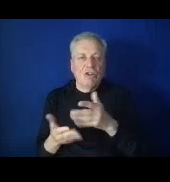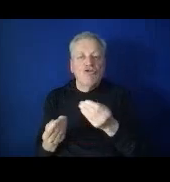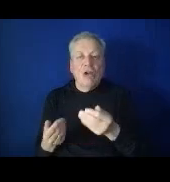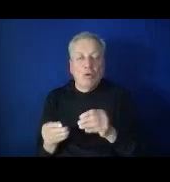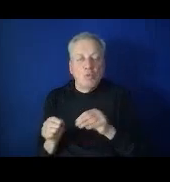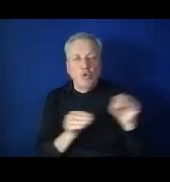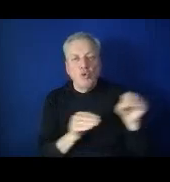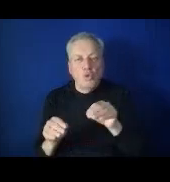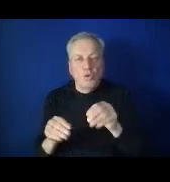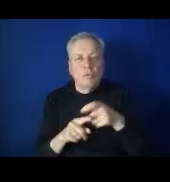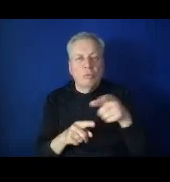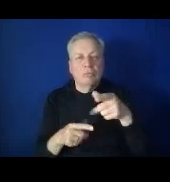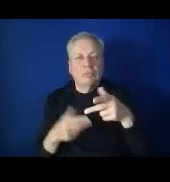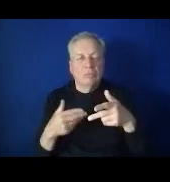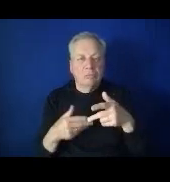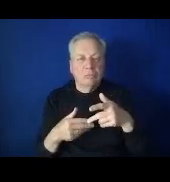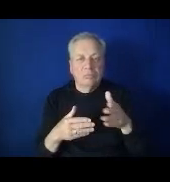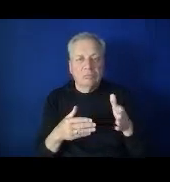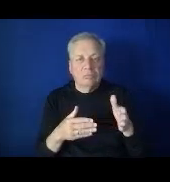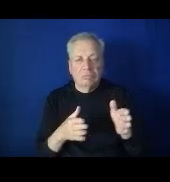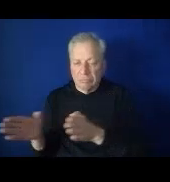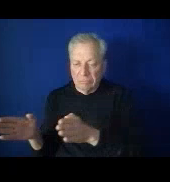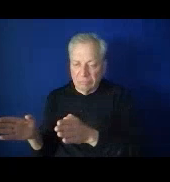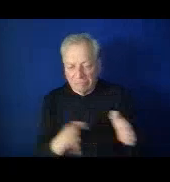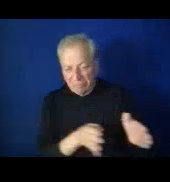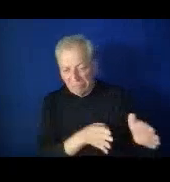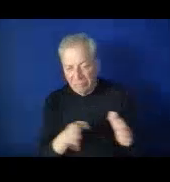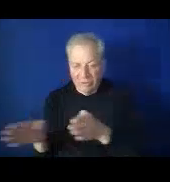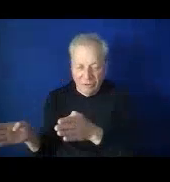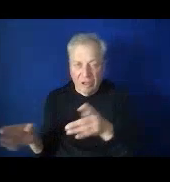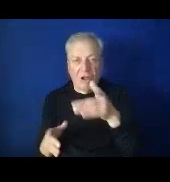side. So we have that on top of the seismic.